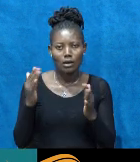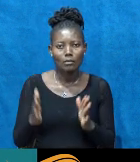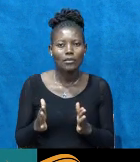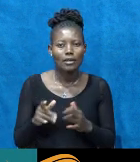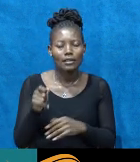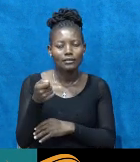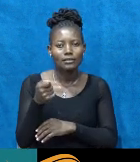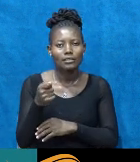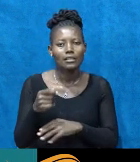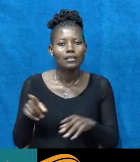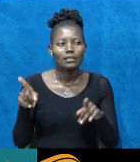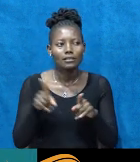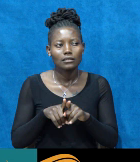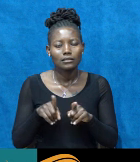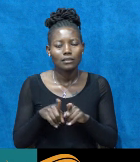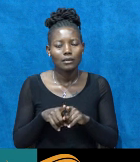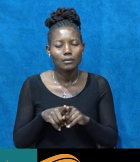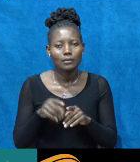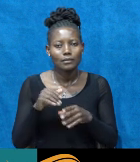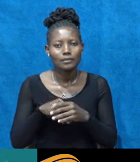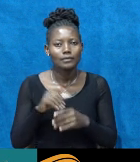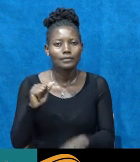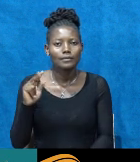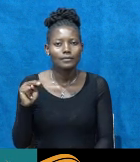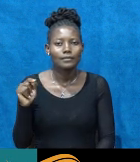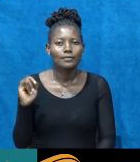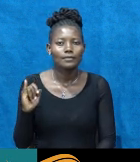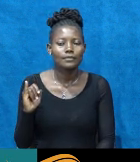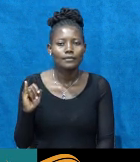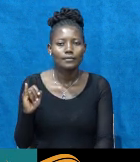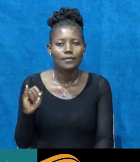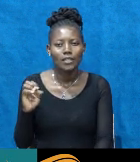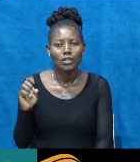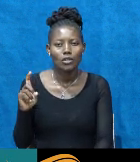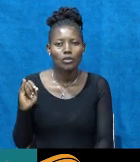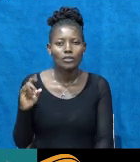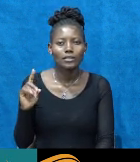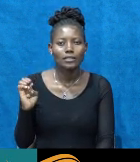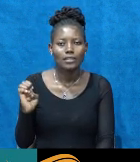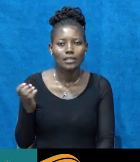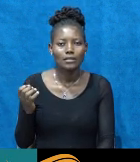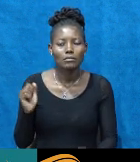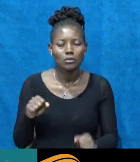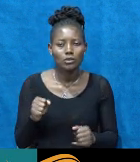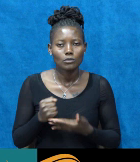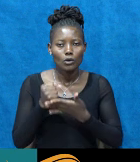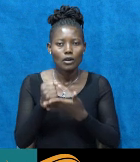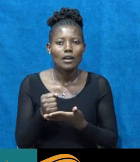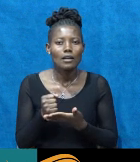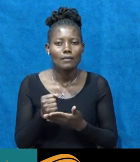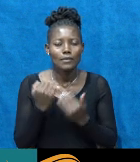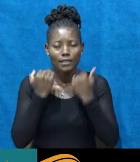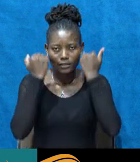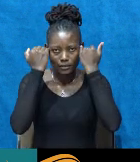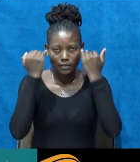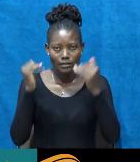in antioxidants. Antioxidants will be able to take care of the oxidative stress that comes